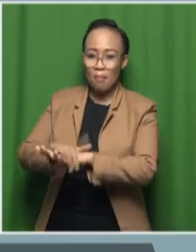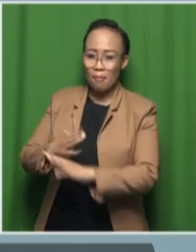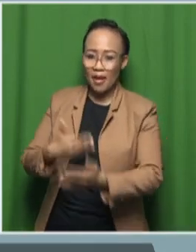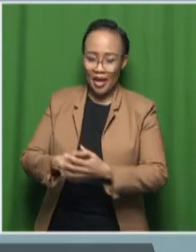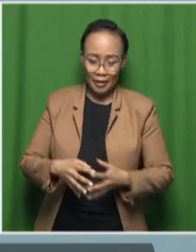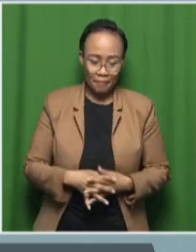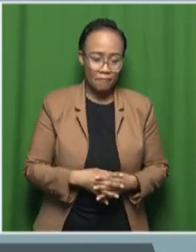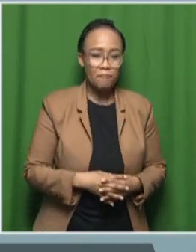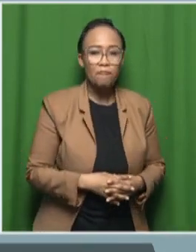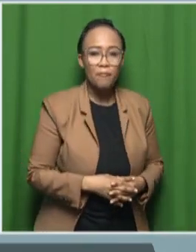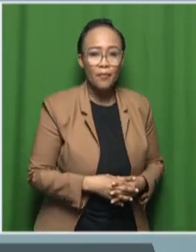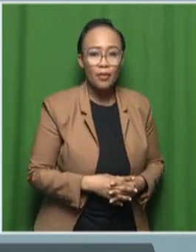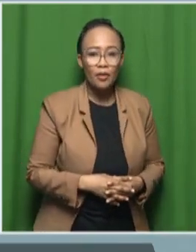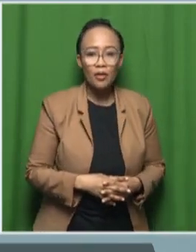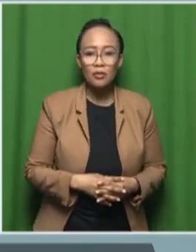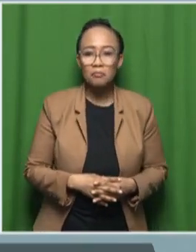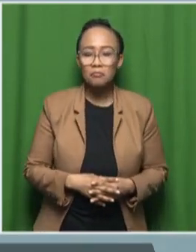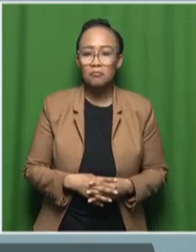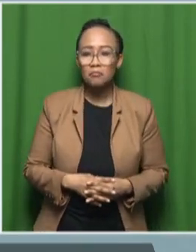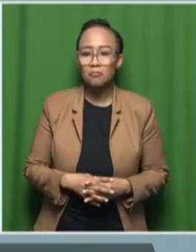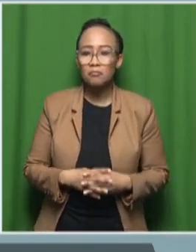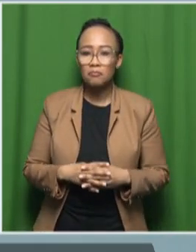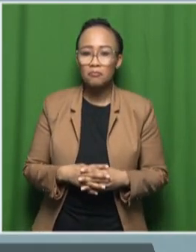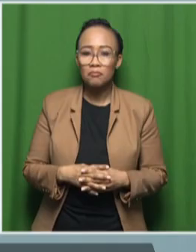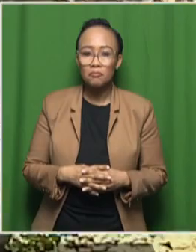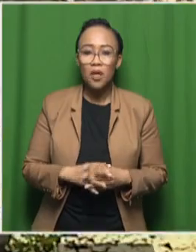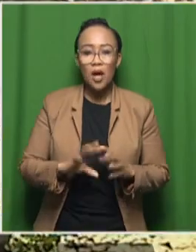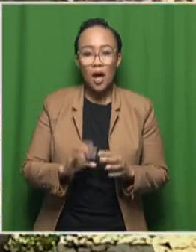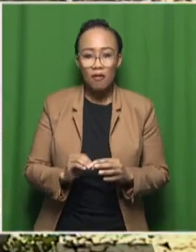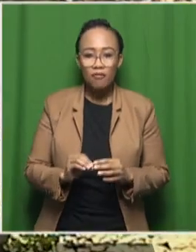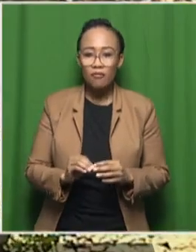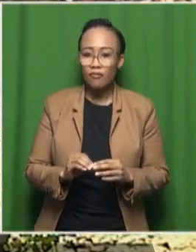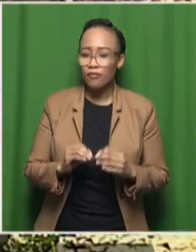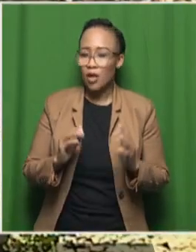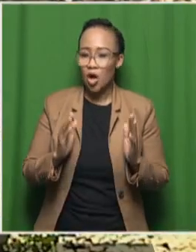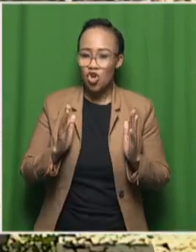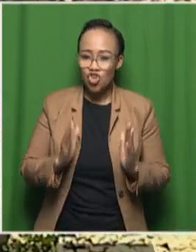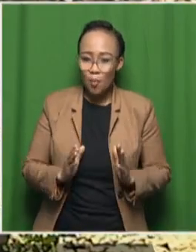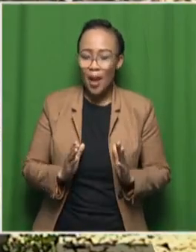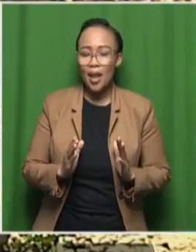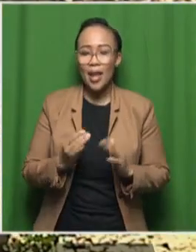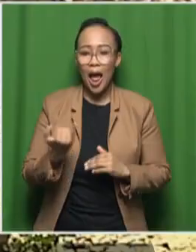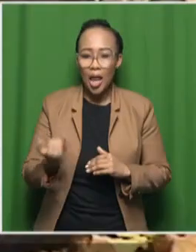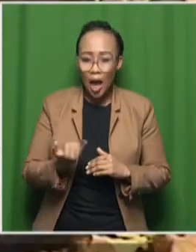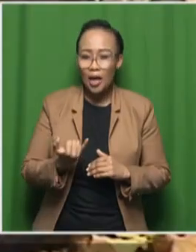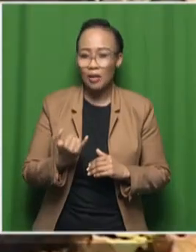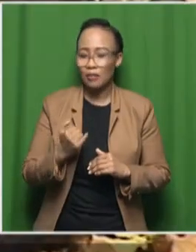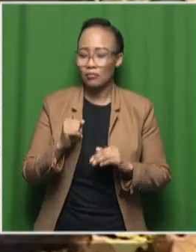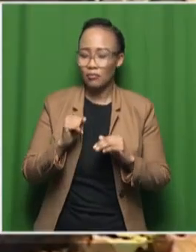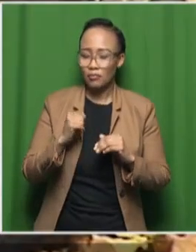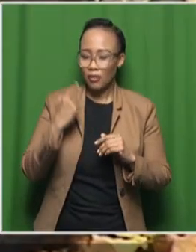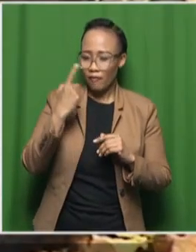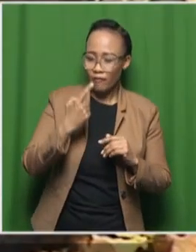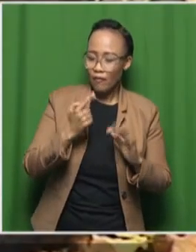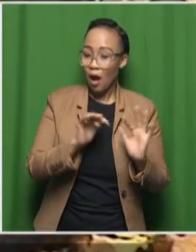The Halfmens, a unique succulent tree with human-like features, found only in the Richtersveld. Always